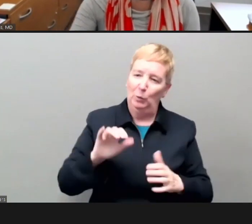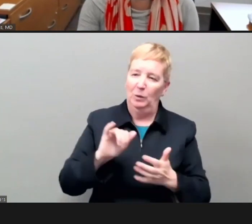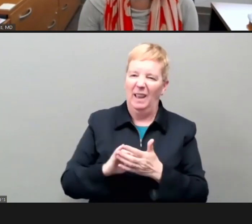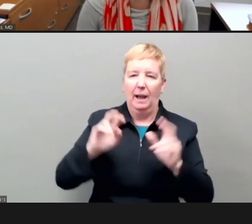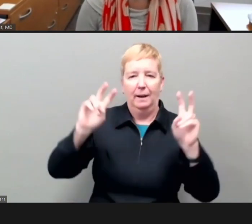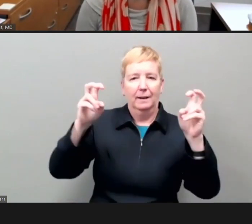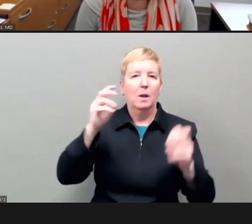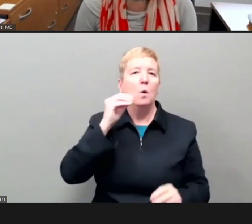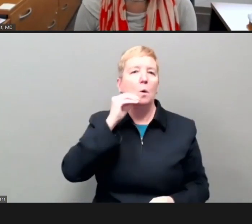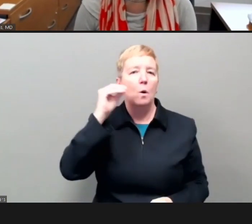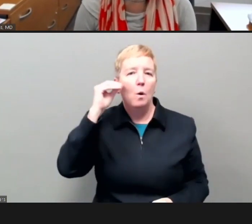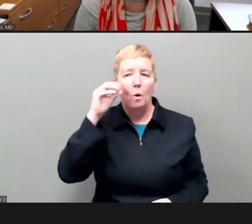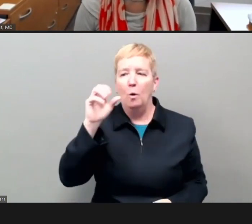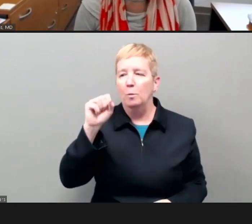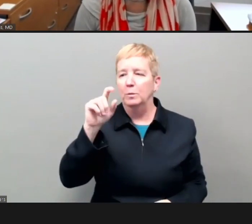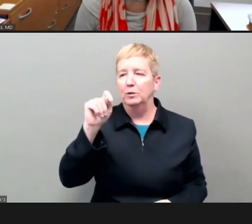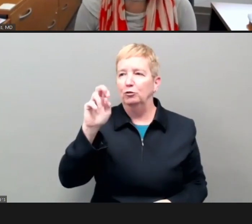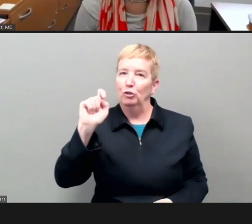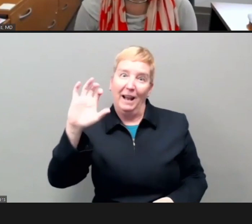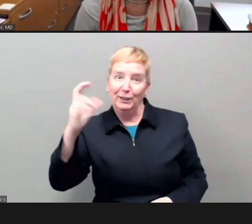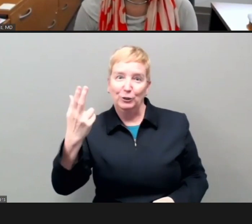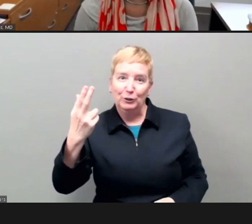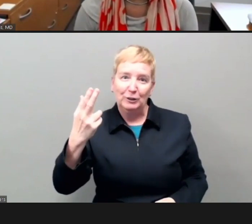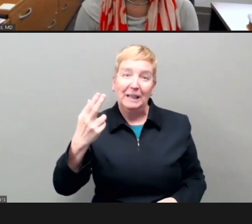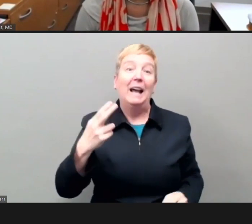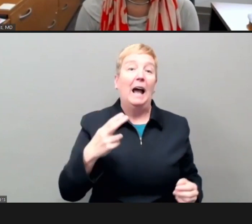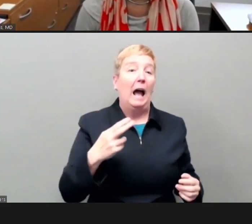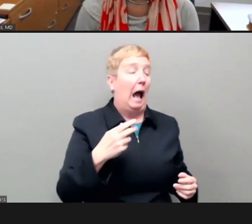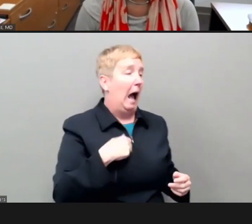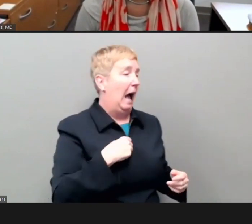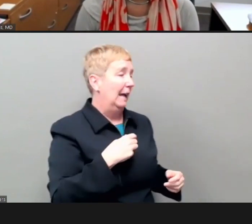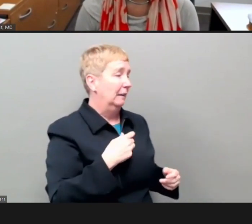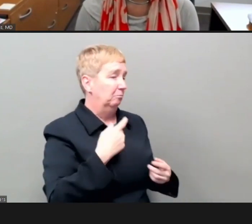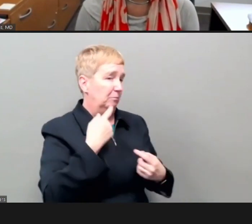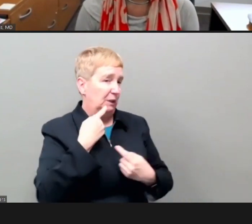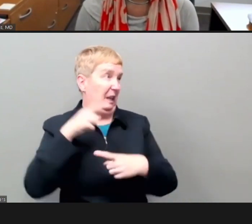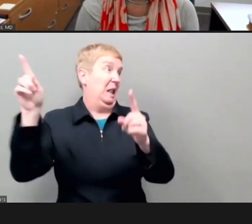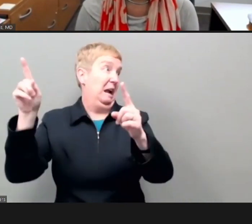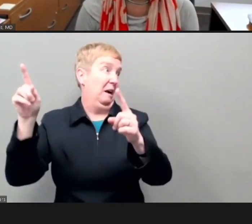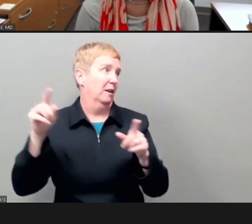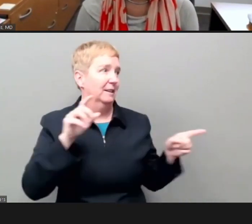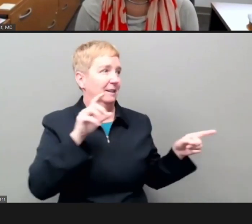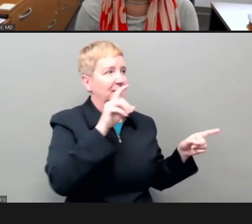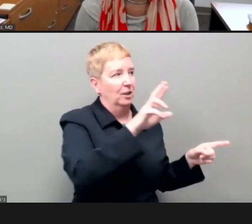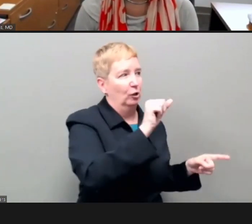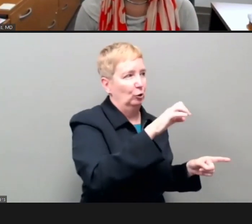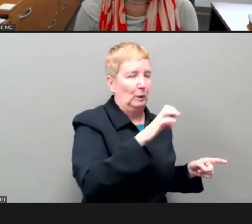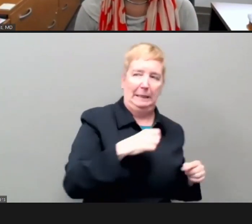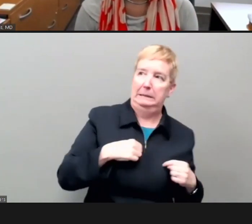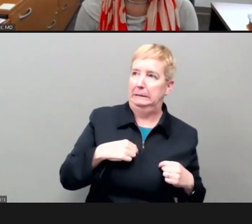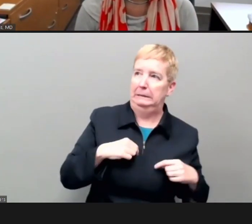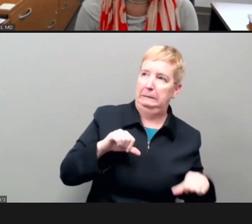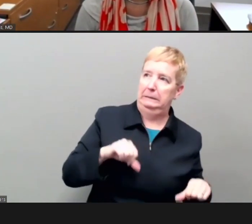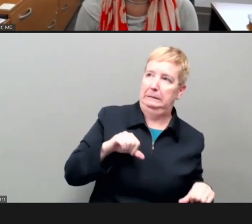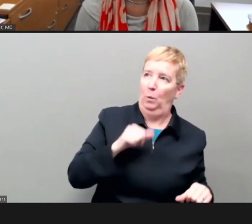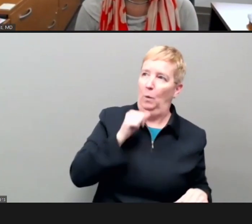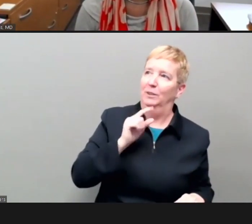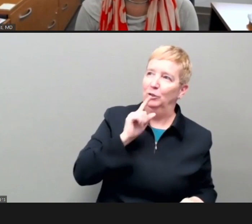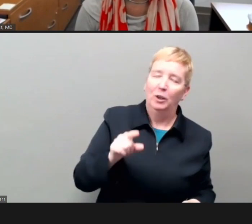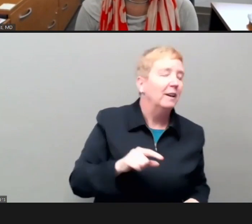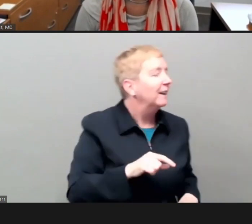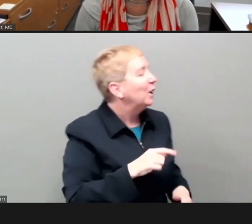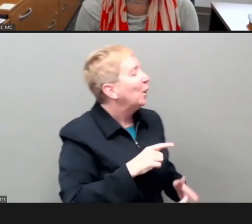declared that today. Dr. Scrace wasn't really sure what I was going to do. So you're welcome, Dr. Scrace. I made your slides